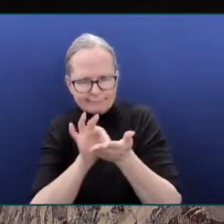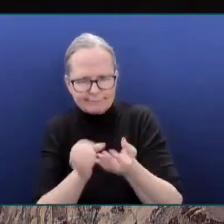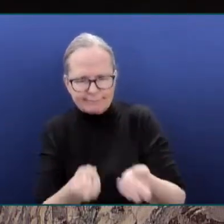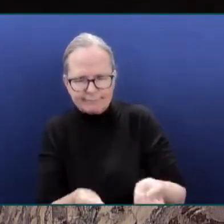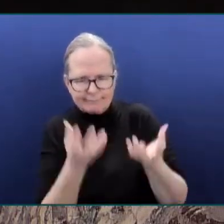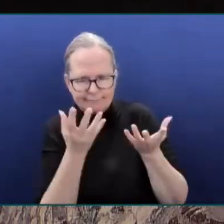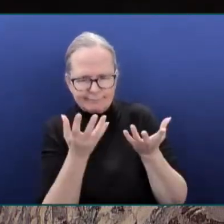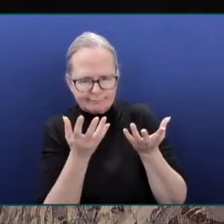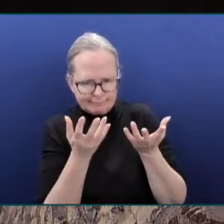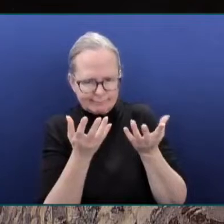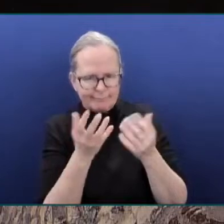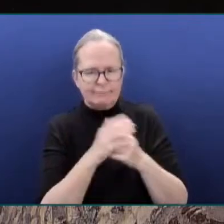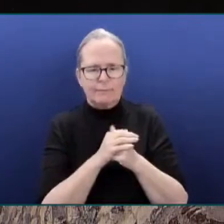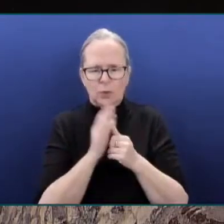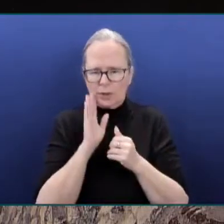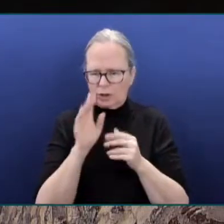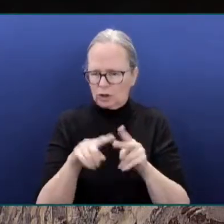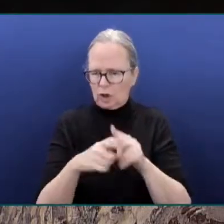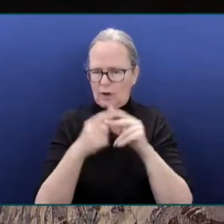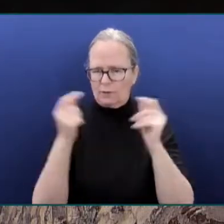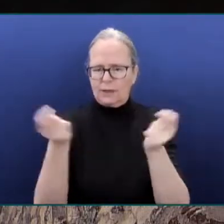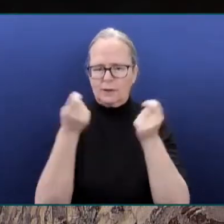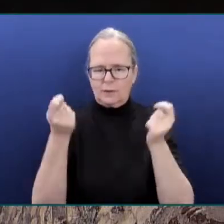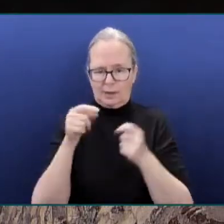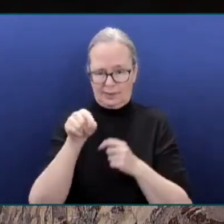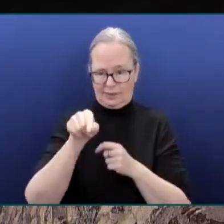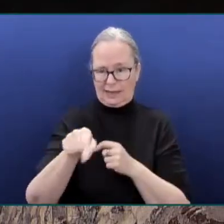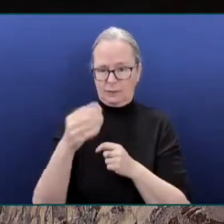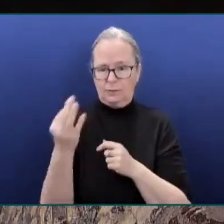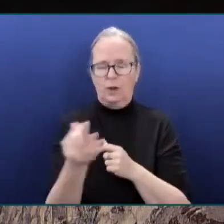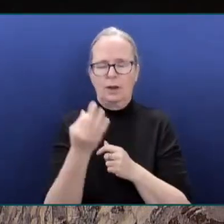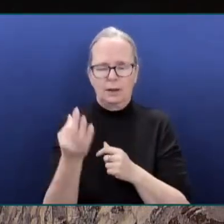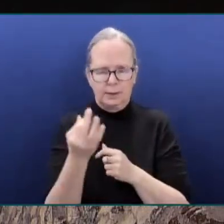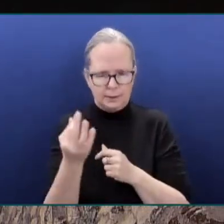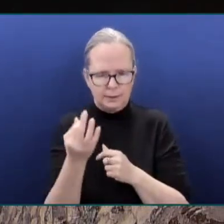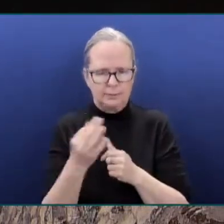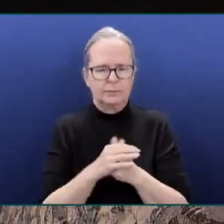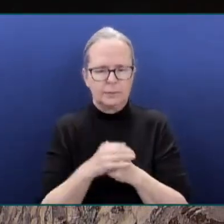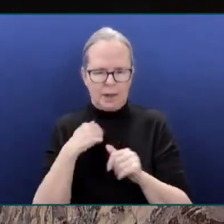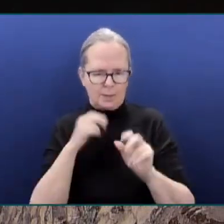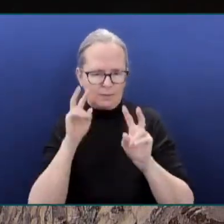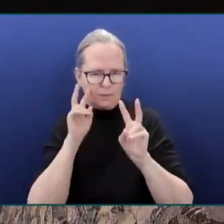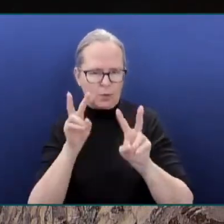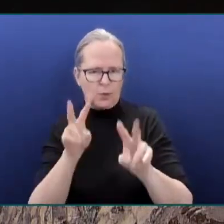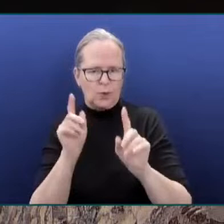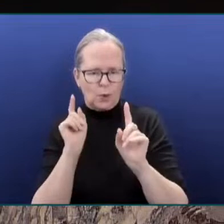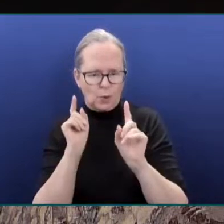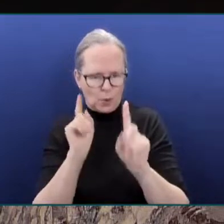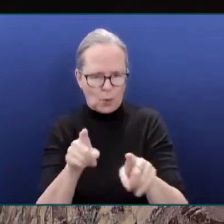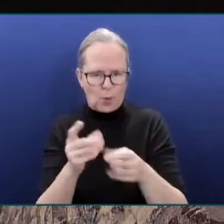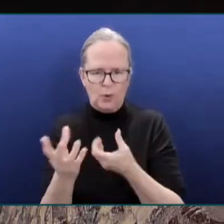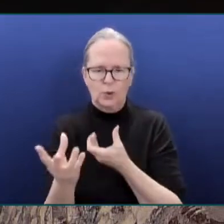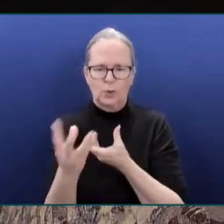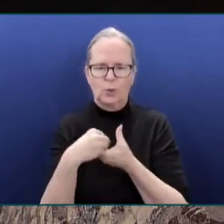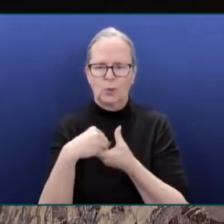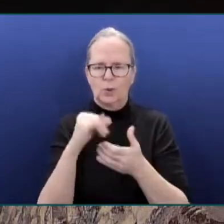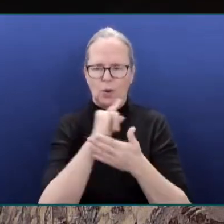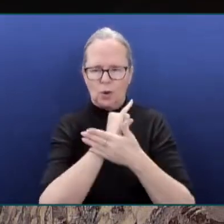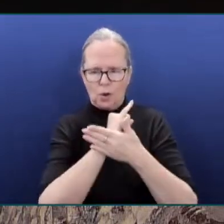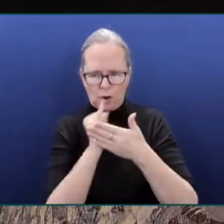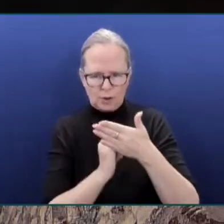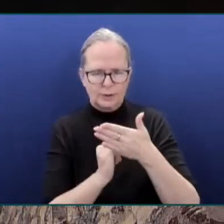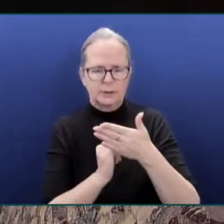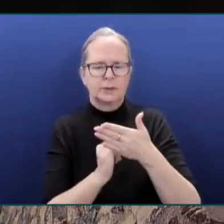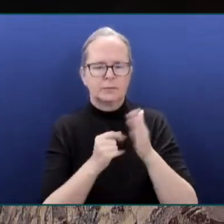have a carving and art show that's in its 30th year. And this year, for the first time ever, the School District 69 is hosting the